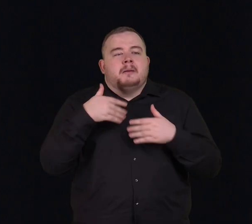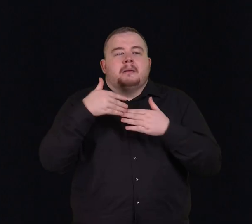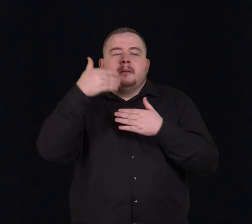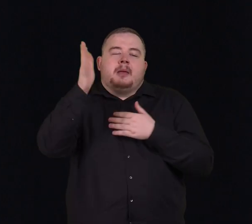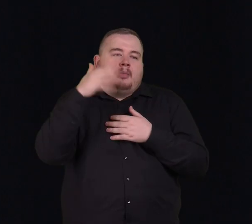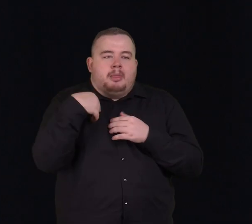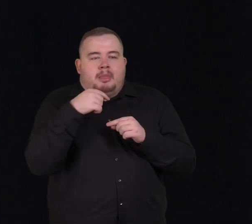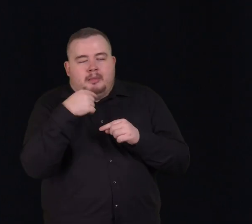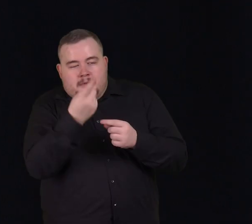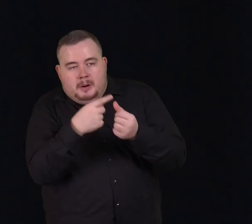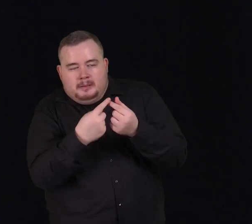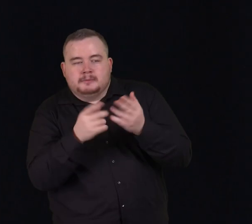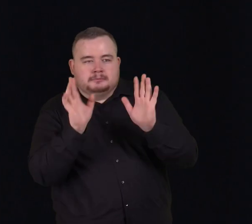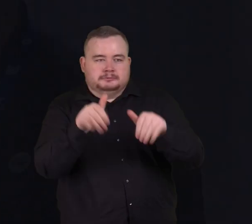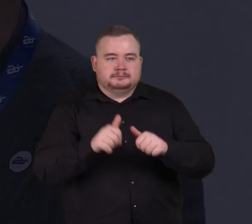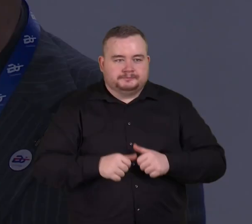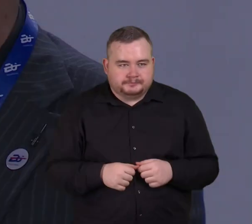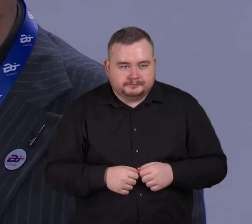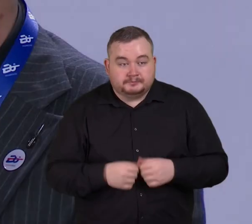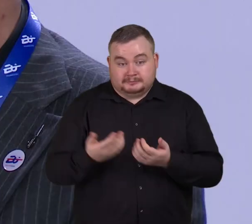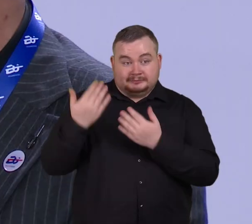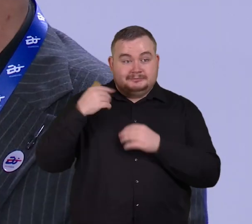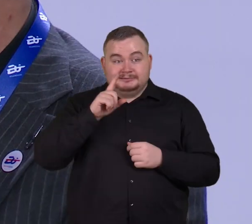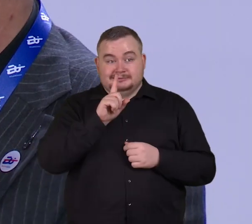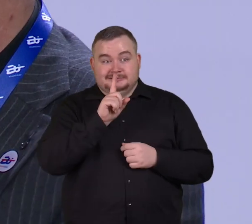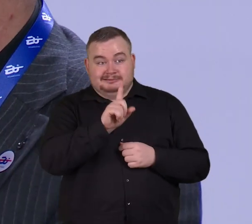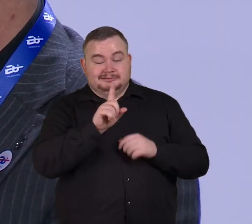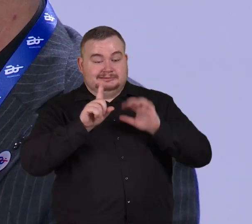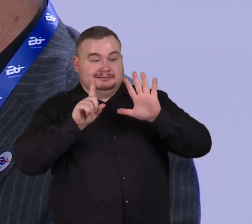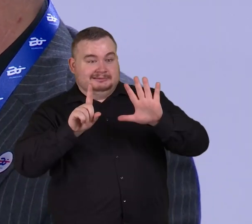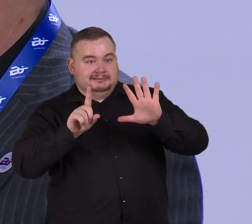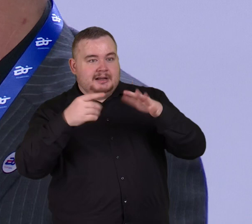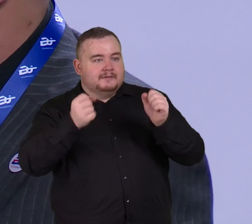Okay, I'm not going to complain right now, but